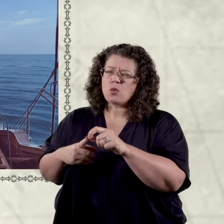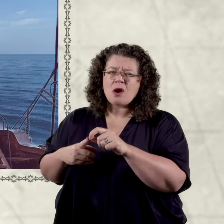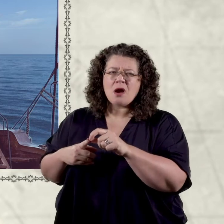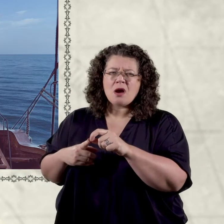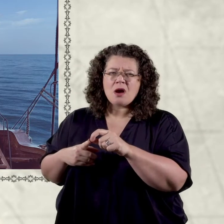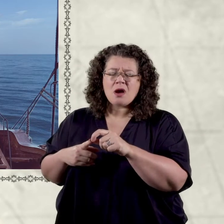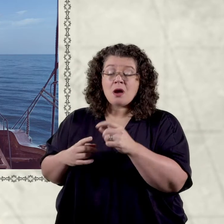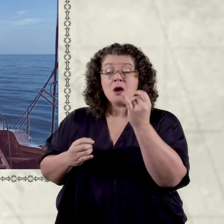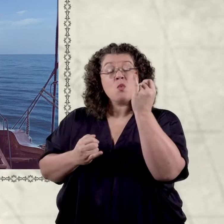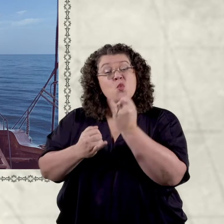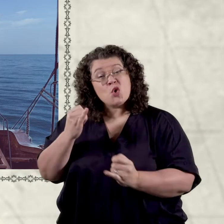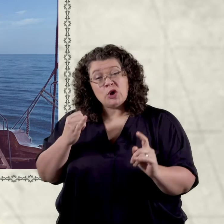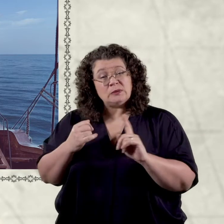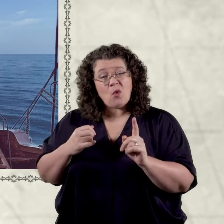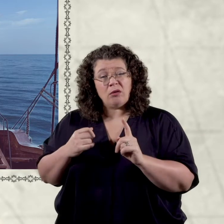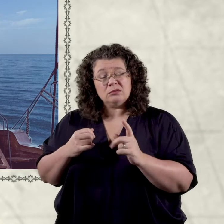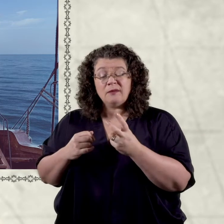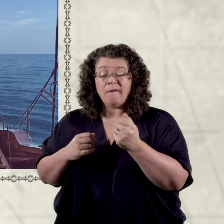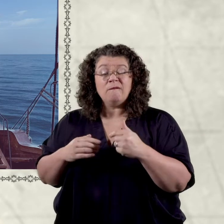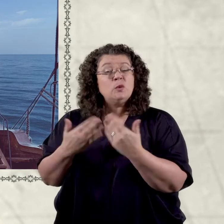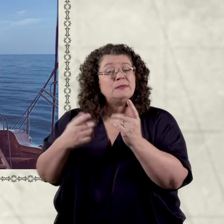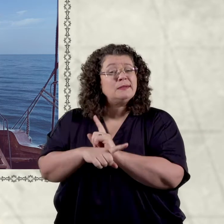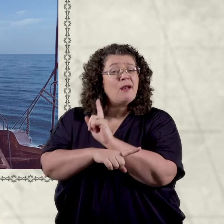And to make matters worse, a few days later,